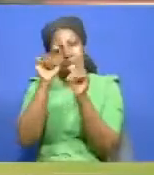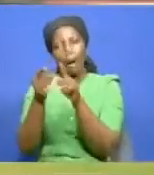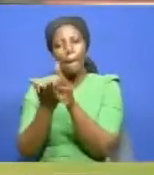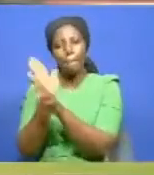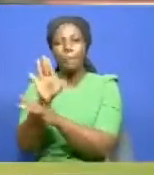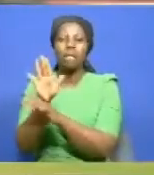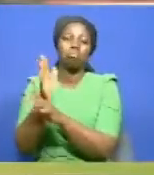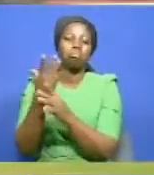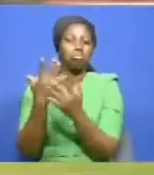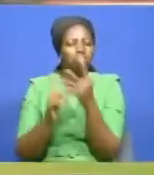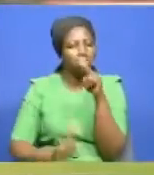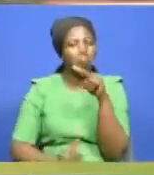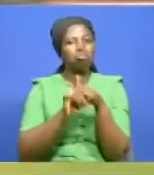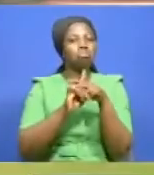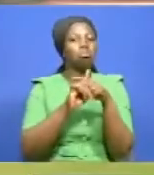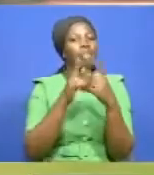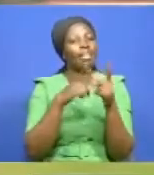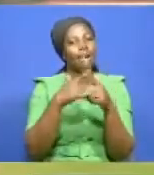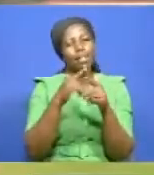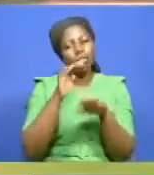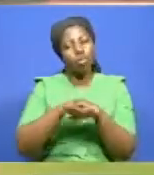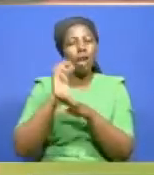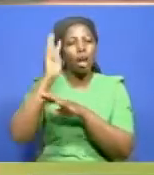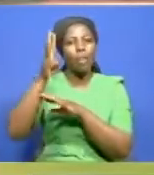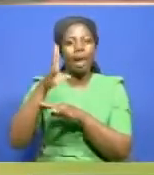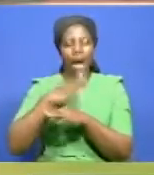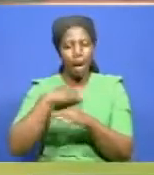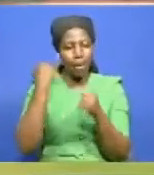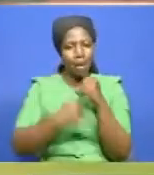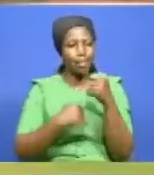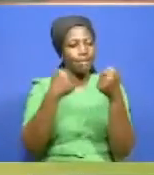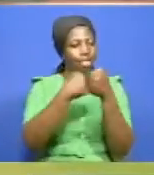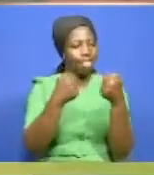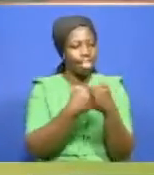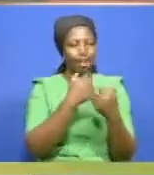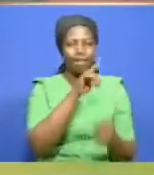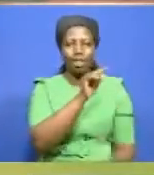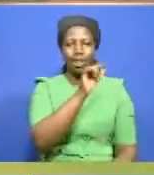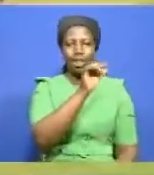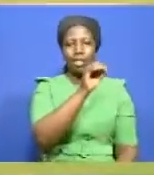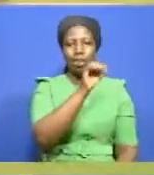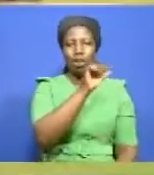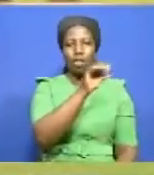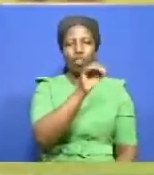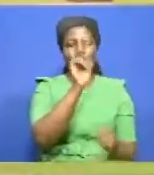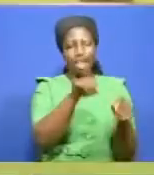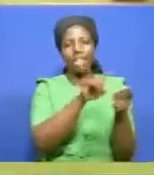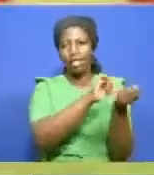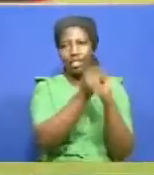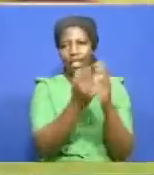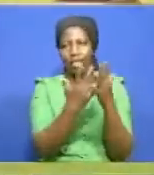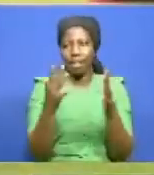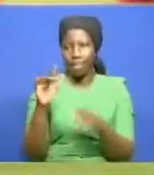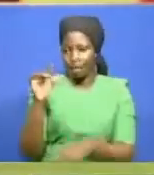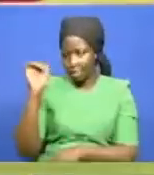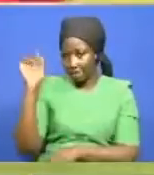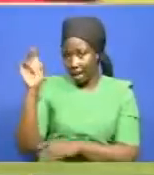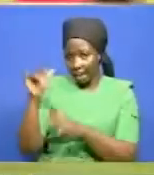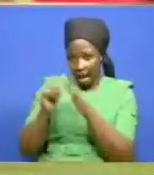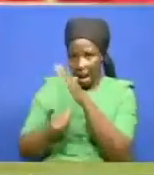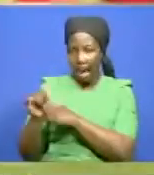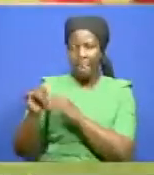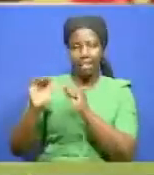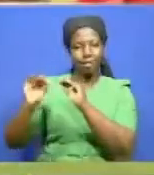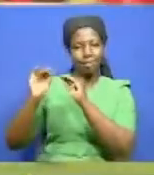and God willing, our last game against Togo maybe could be the changing game. Stars, under the tutelage of Jacob